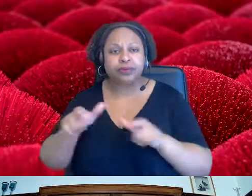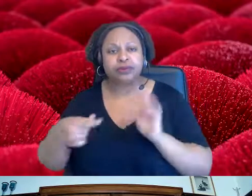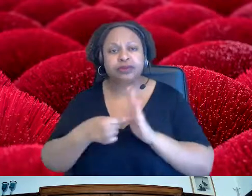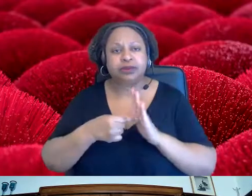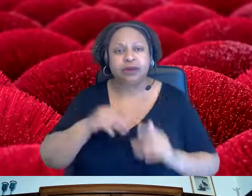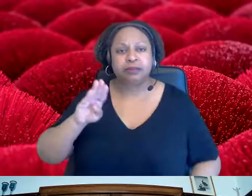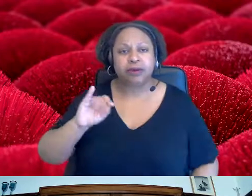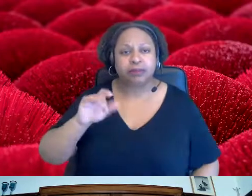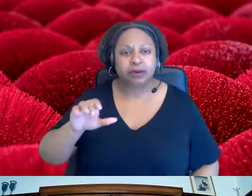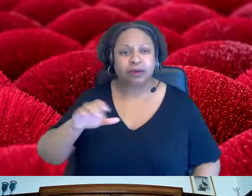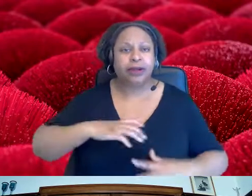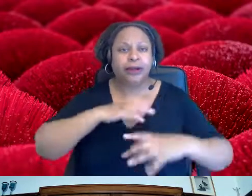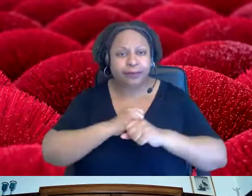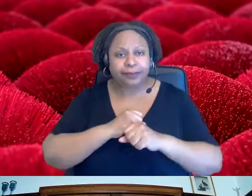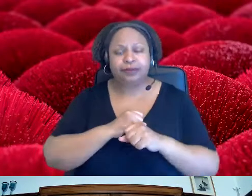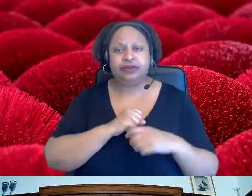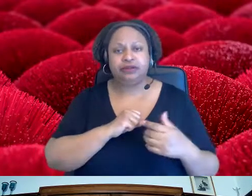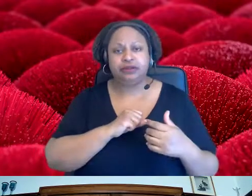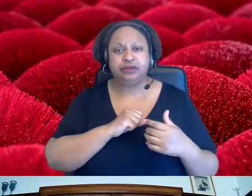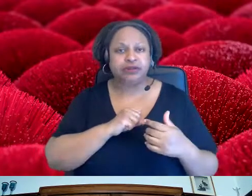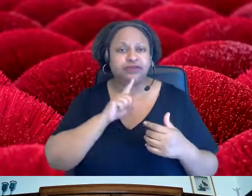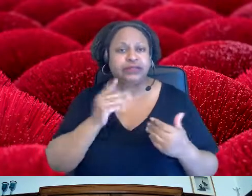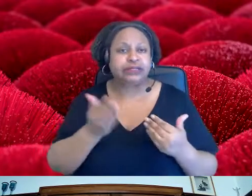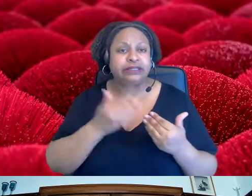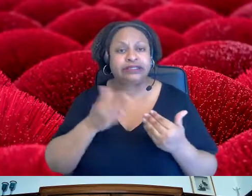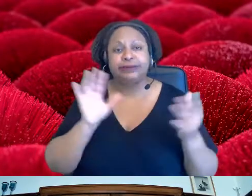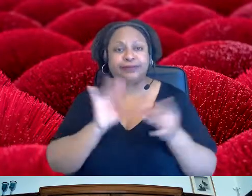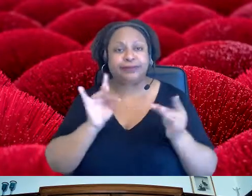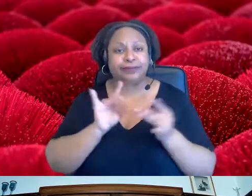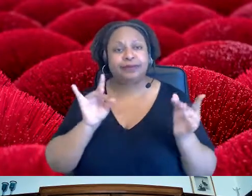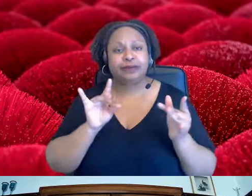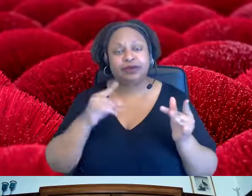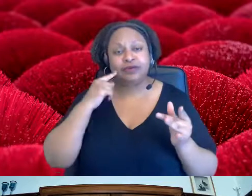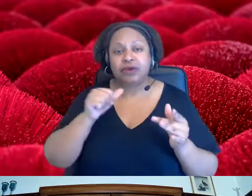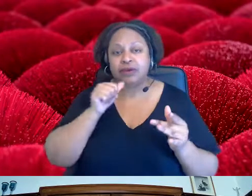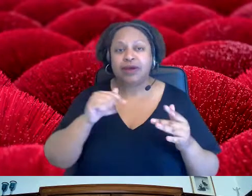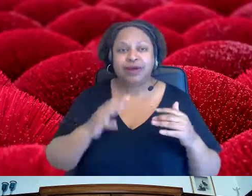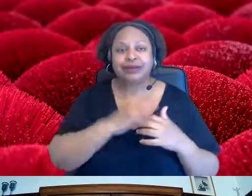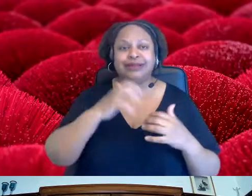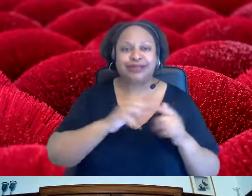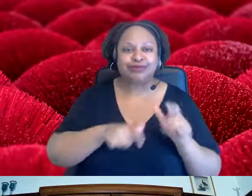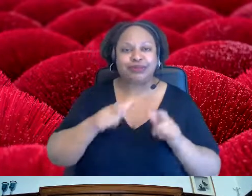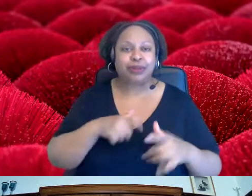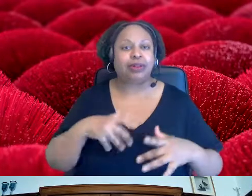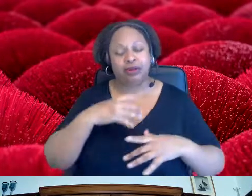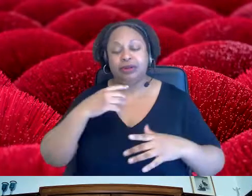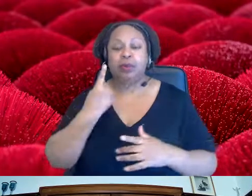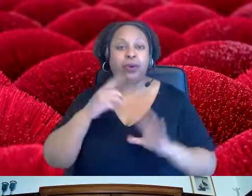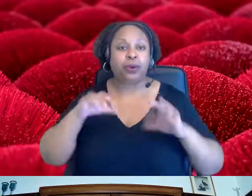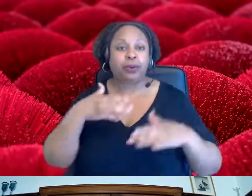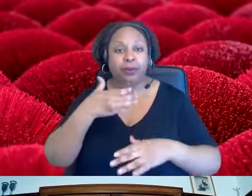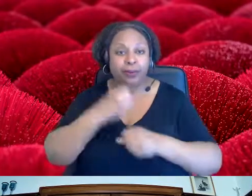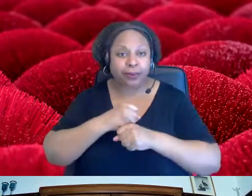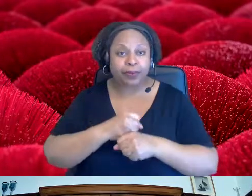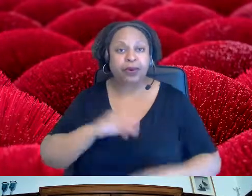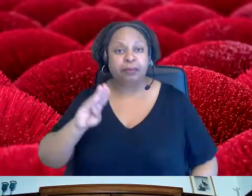of anagrams that are more easily to roll off the tongue of our non-Native people. So if they can't